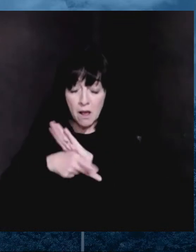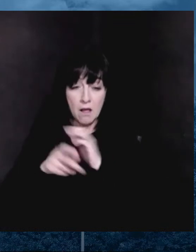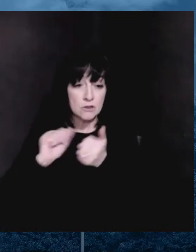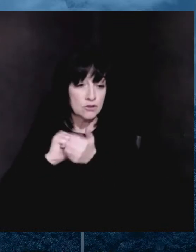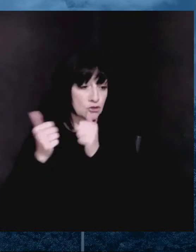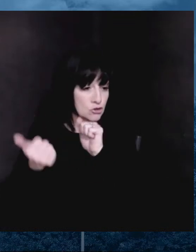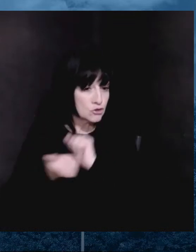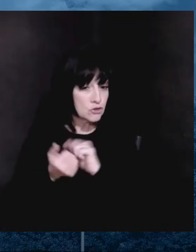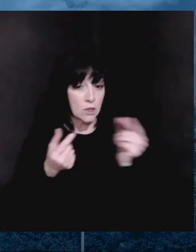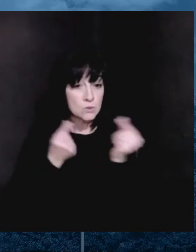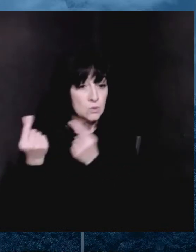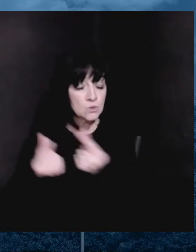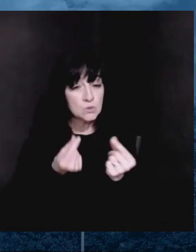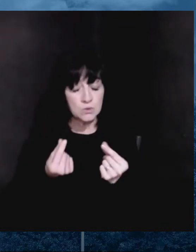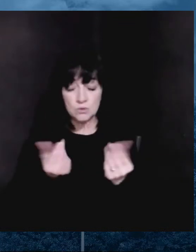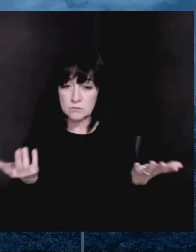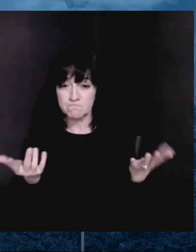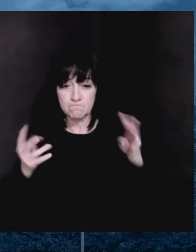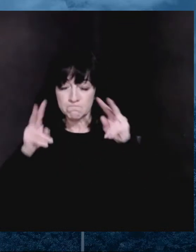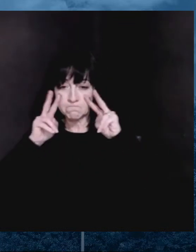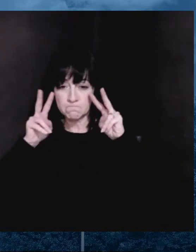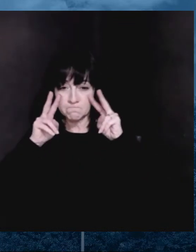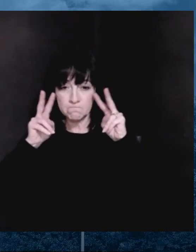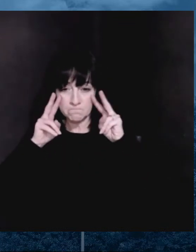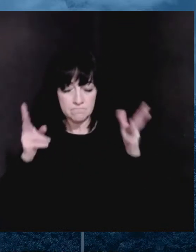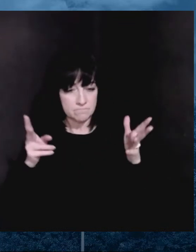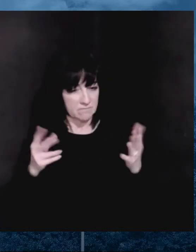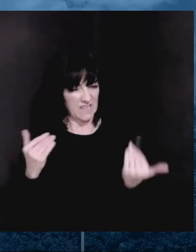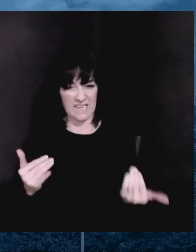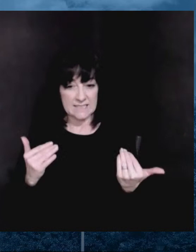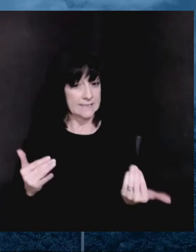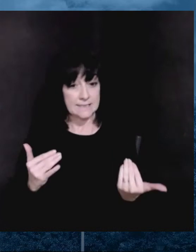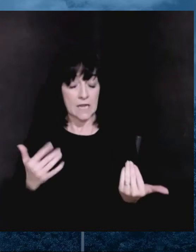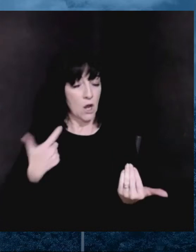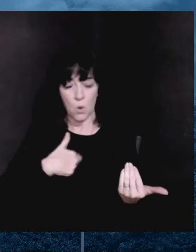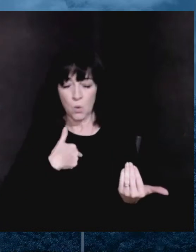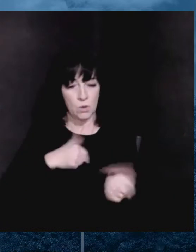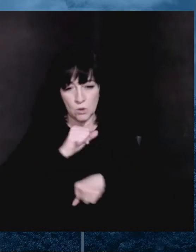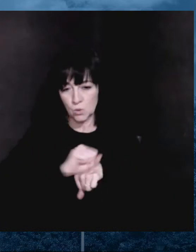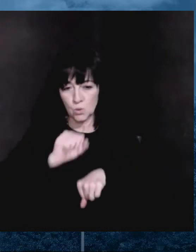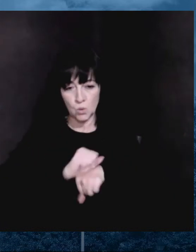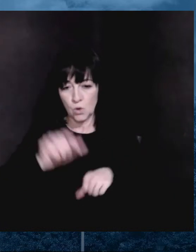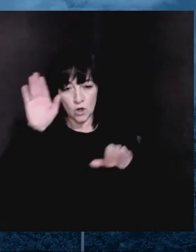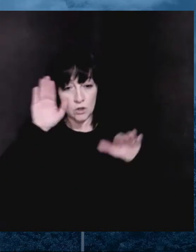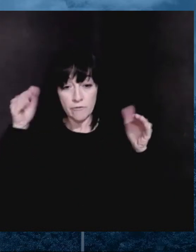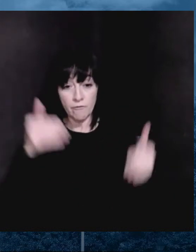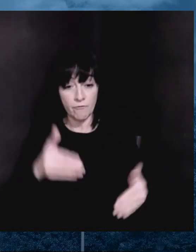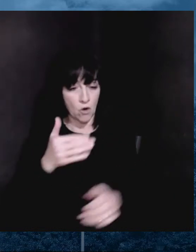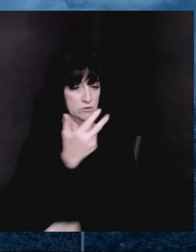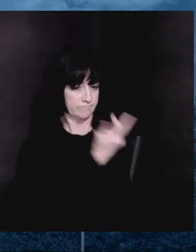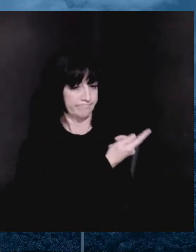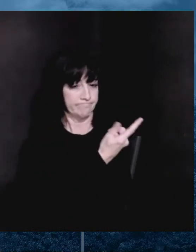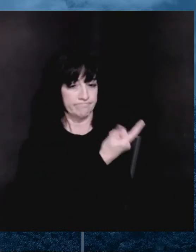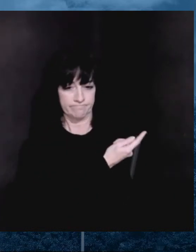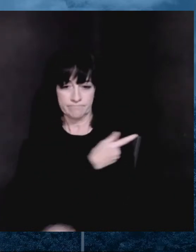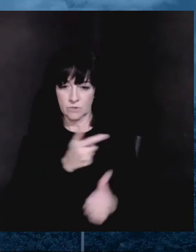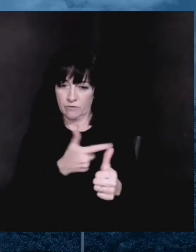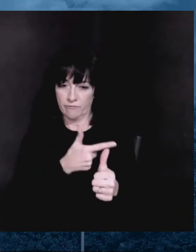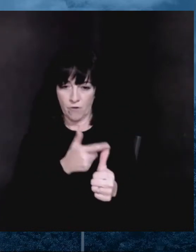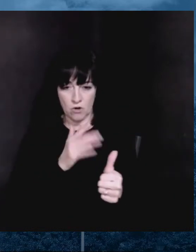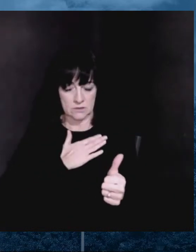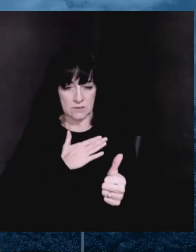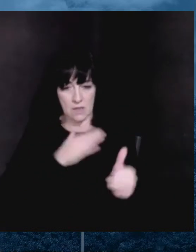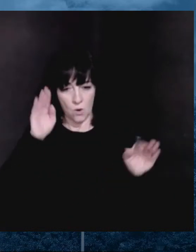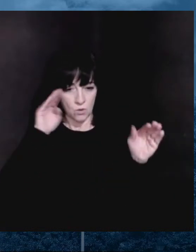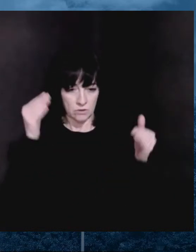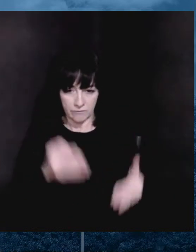reason to try to get vaccine into people's arms as quickly as possible. And again, the same mitigation strategies of face coverings and